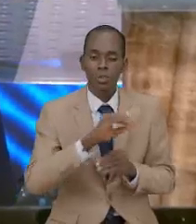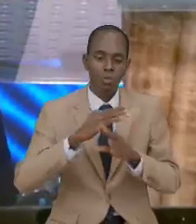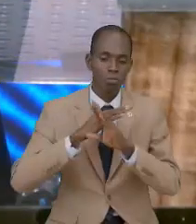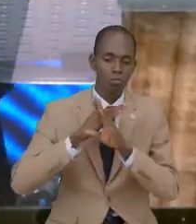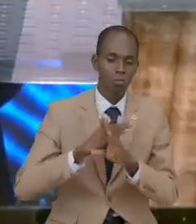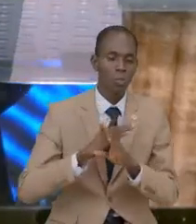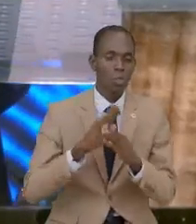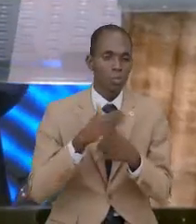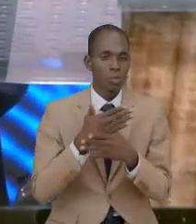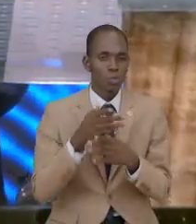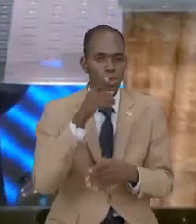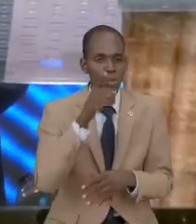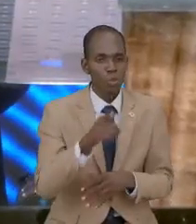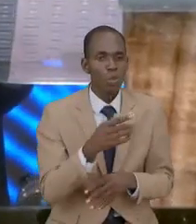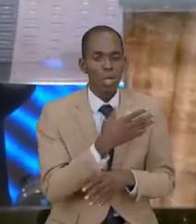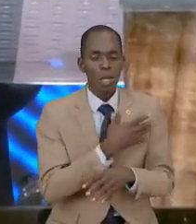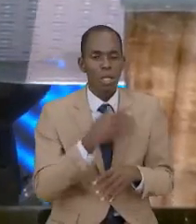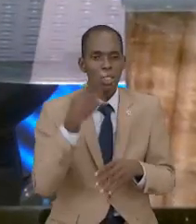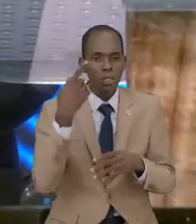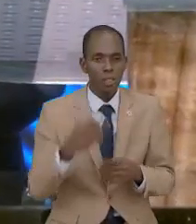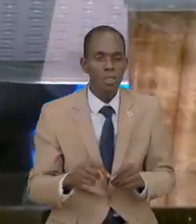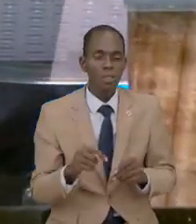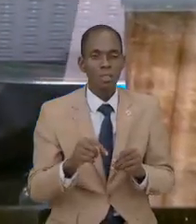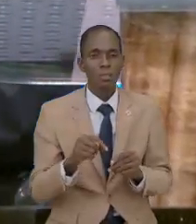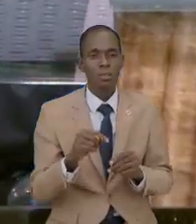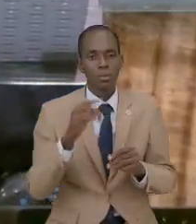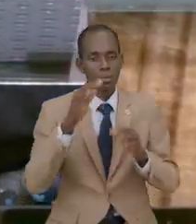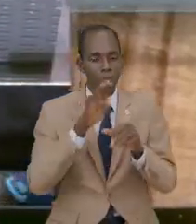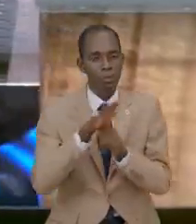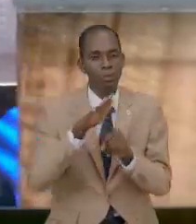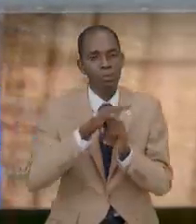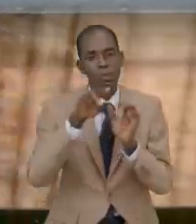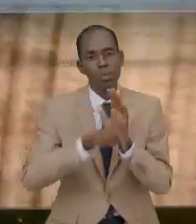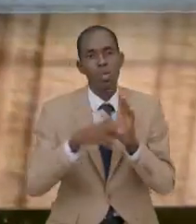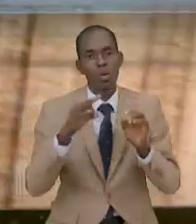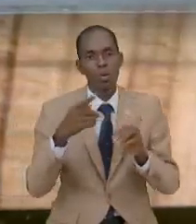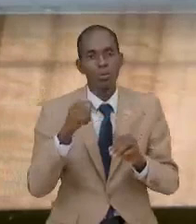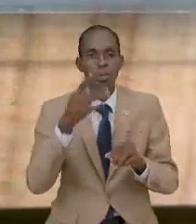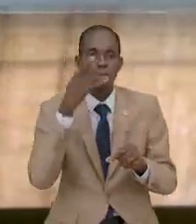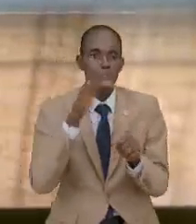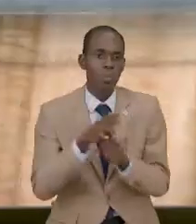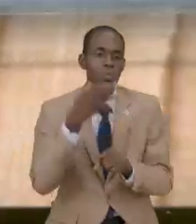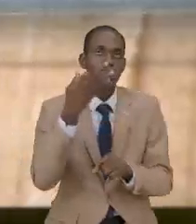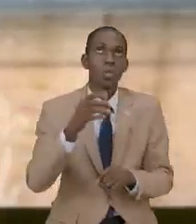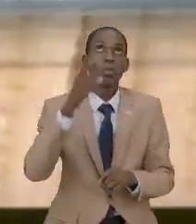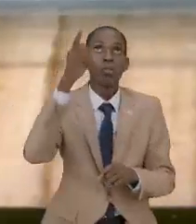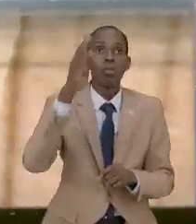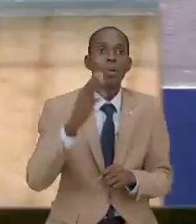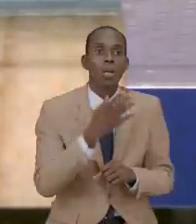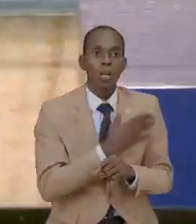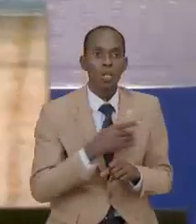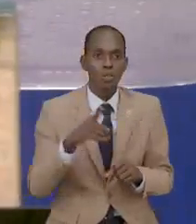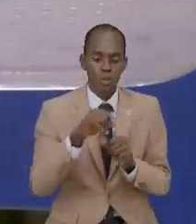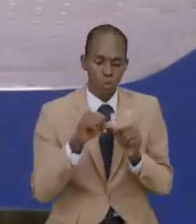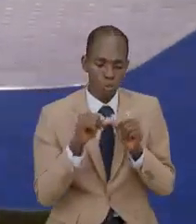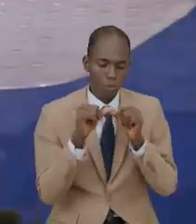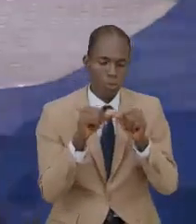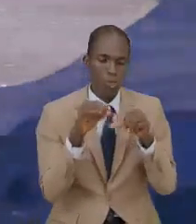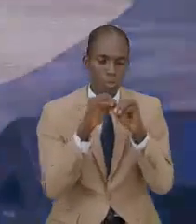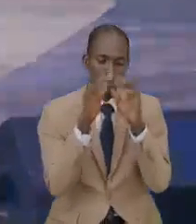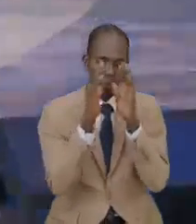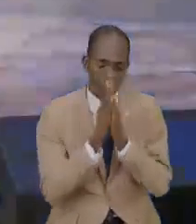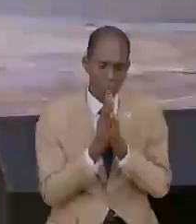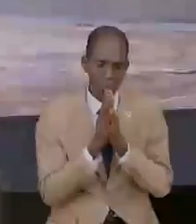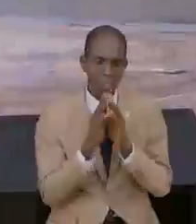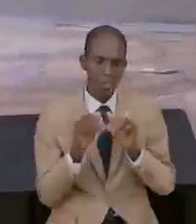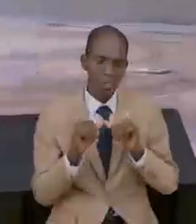you and the fulfillment of the promise of God. And you tarry in prayer, you tarry